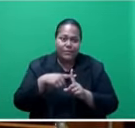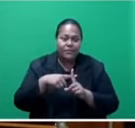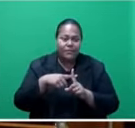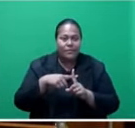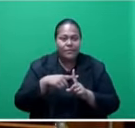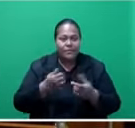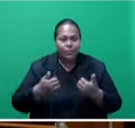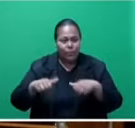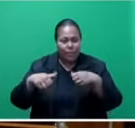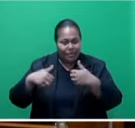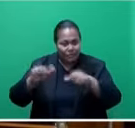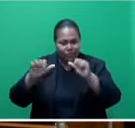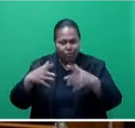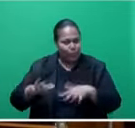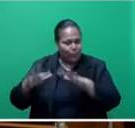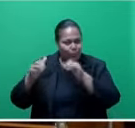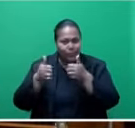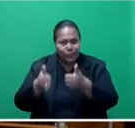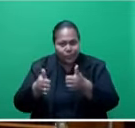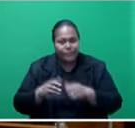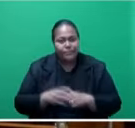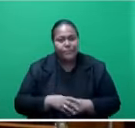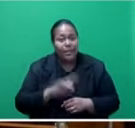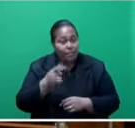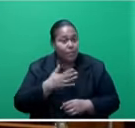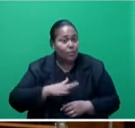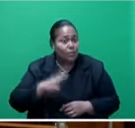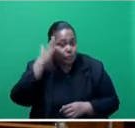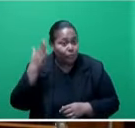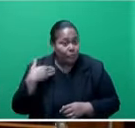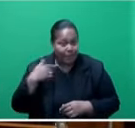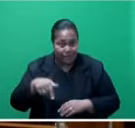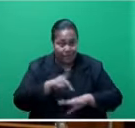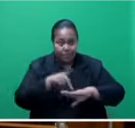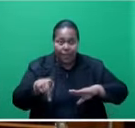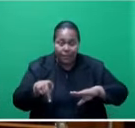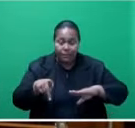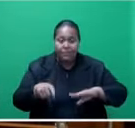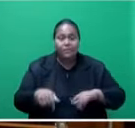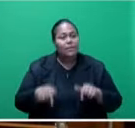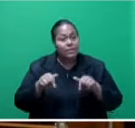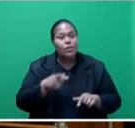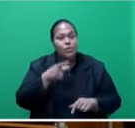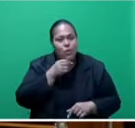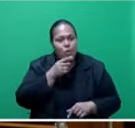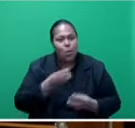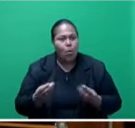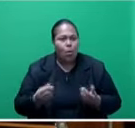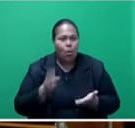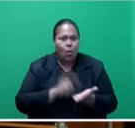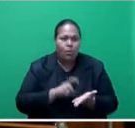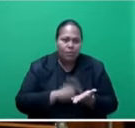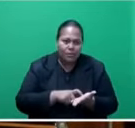remarkable achievement. However, Mr. Speaker, sir, I wish to remind this august House that this is actually a loan, and meaning that